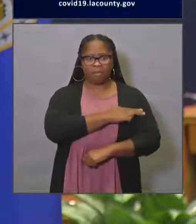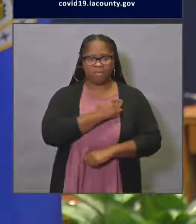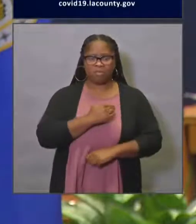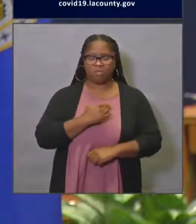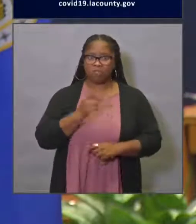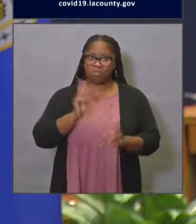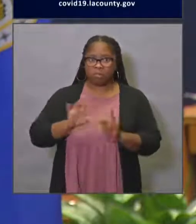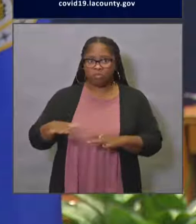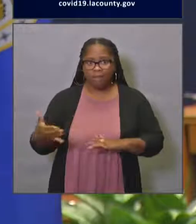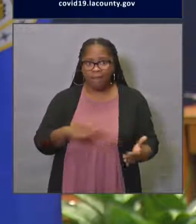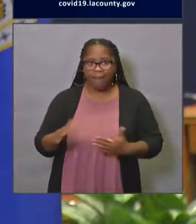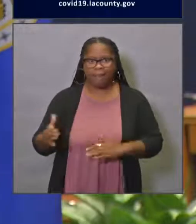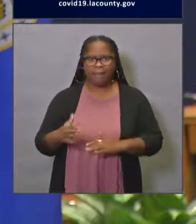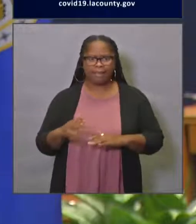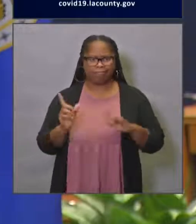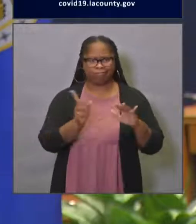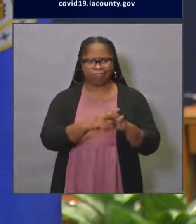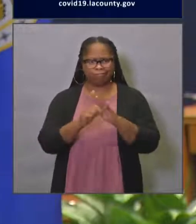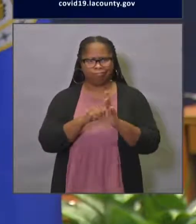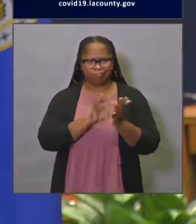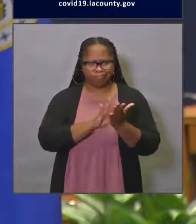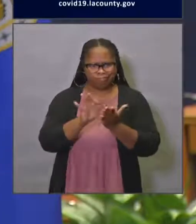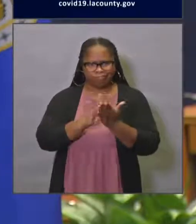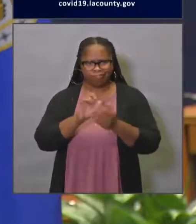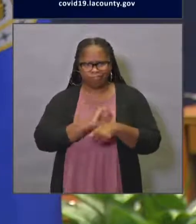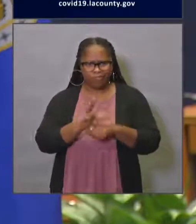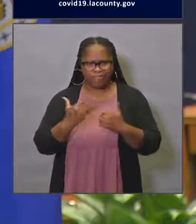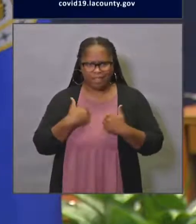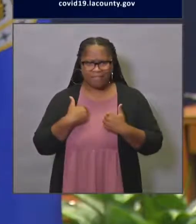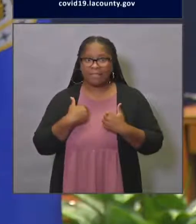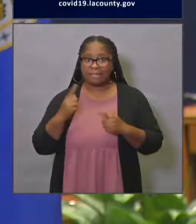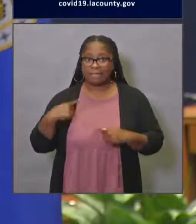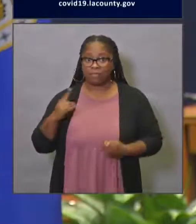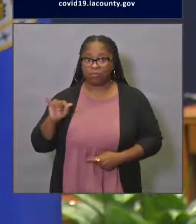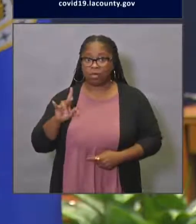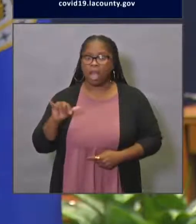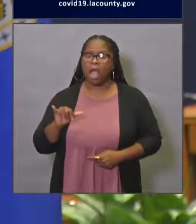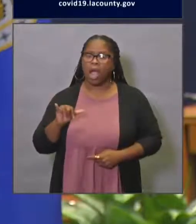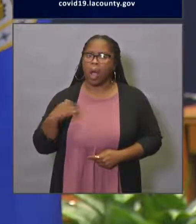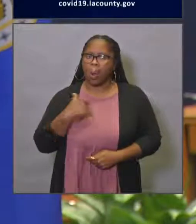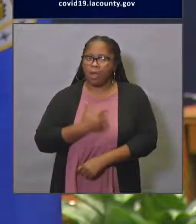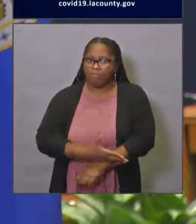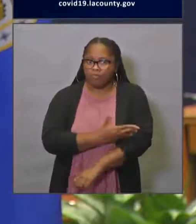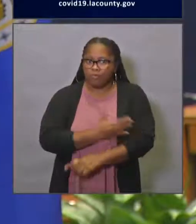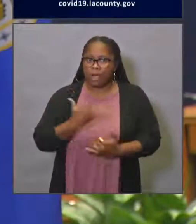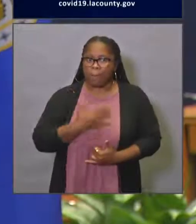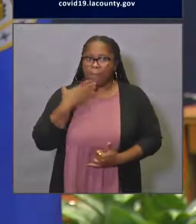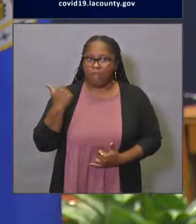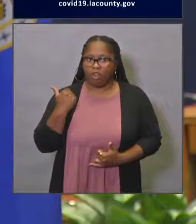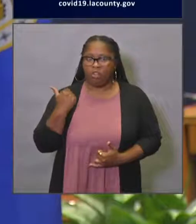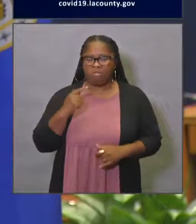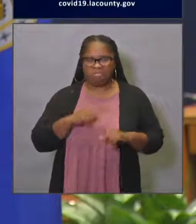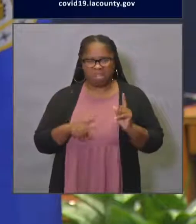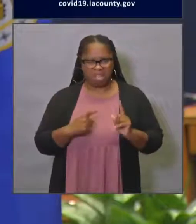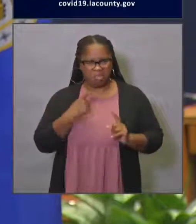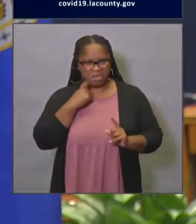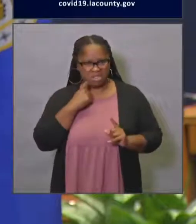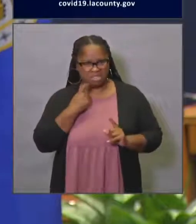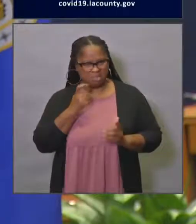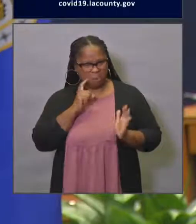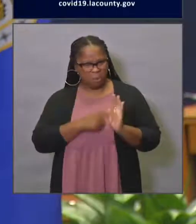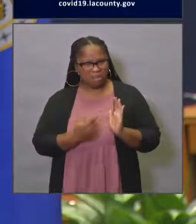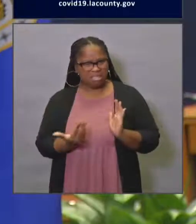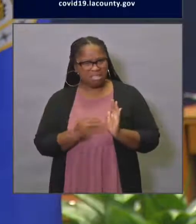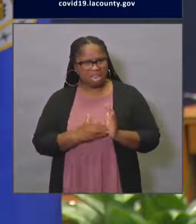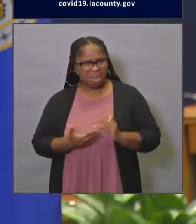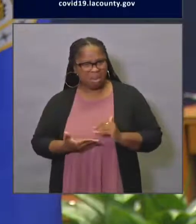the last couple of weeks, we've seen some small increases in cases and test positivity rates, which are concerning as